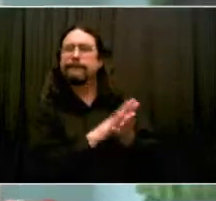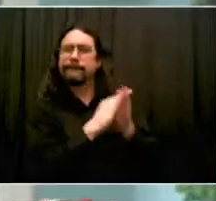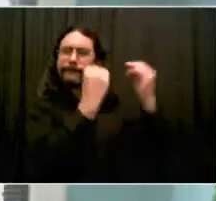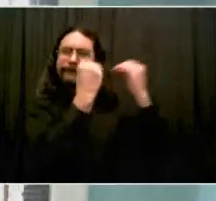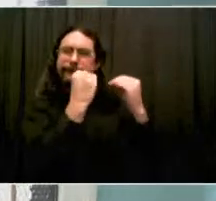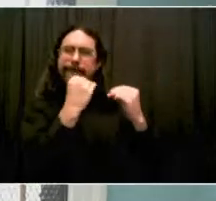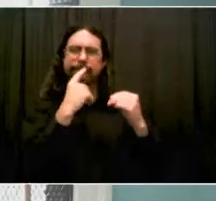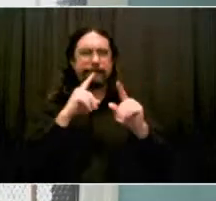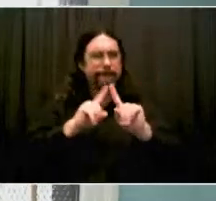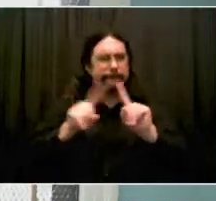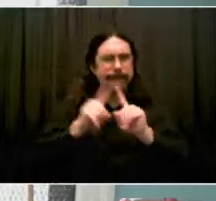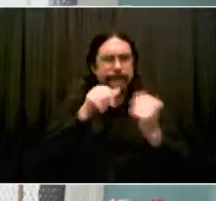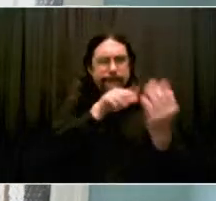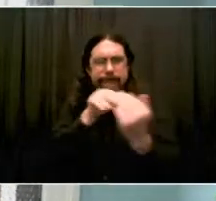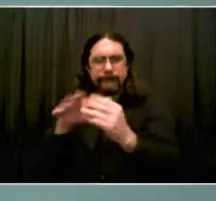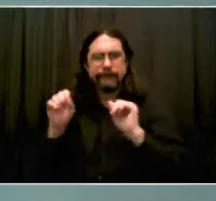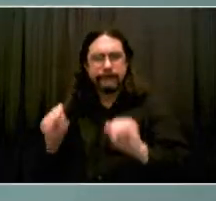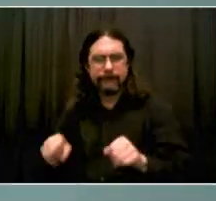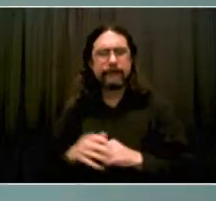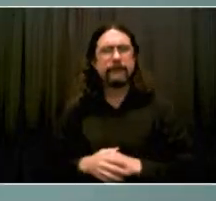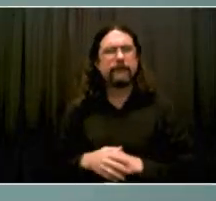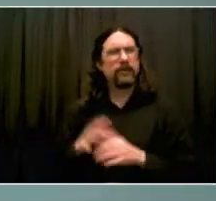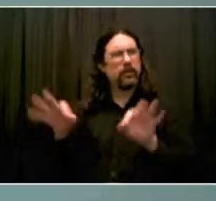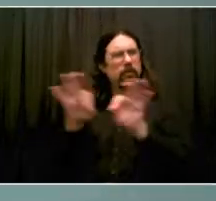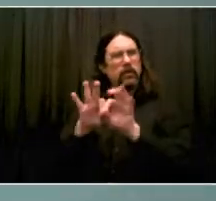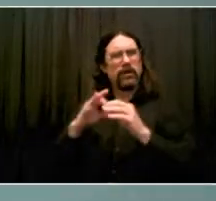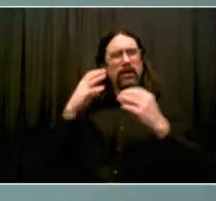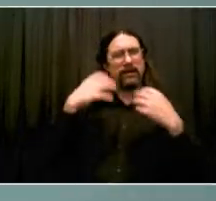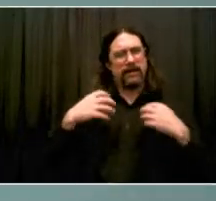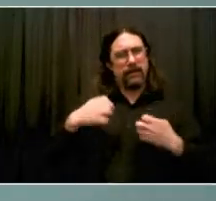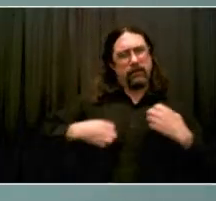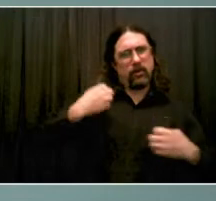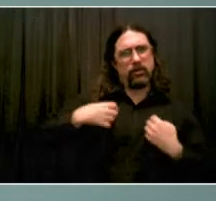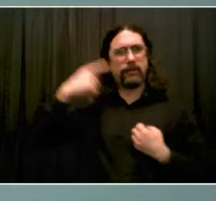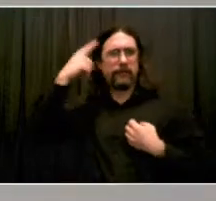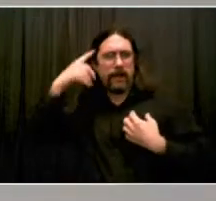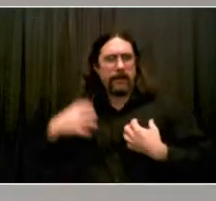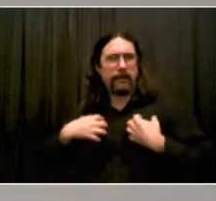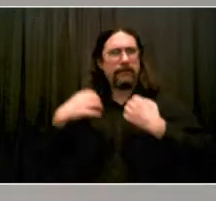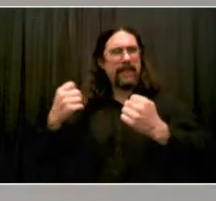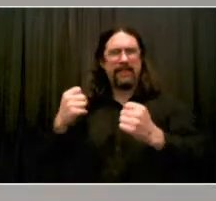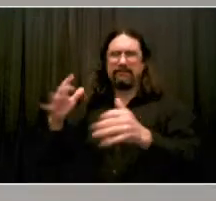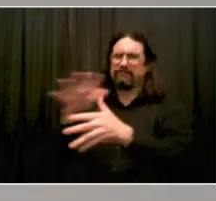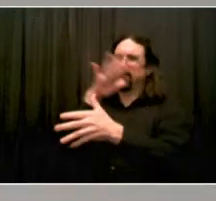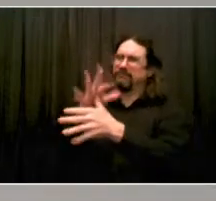that prioritizing our emotional and mental wellness has been key.